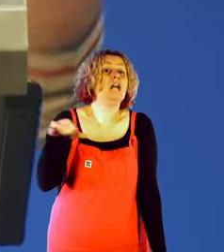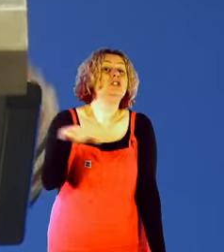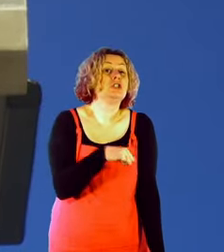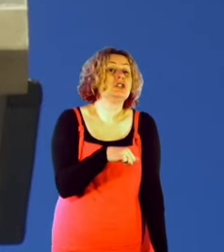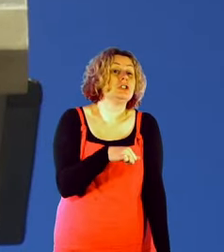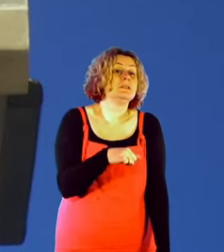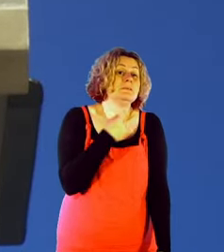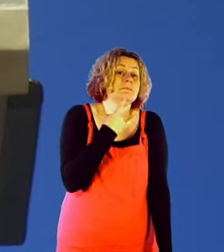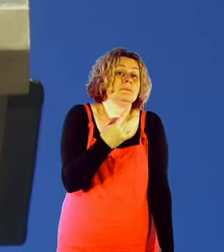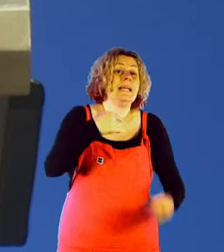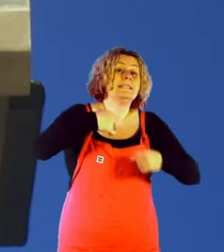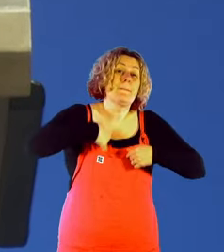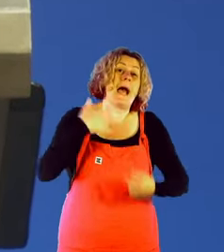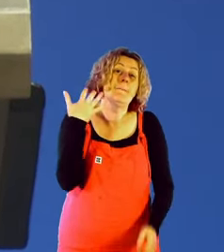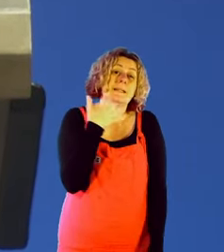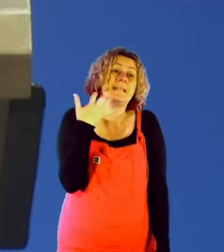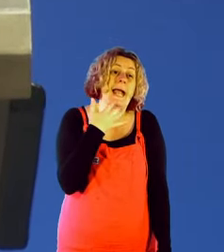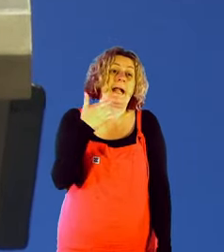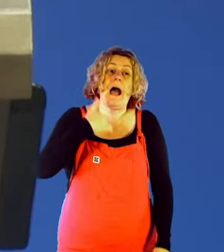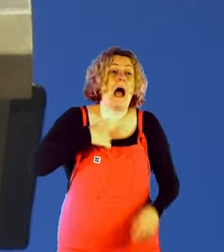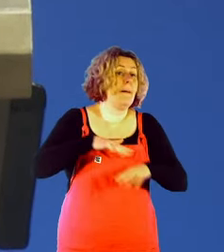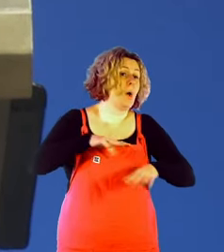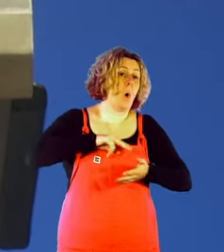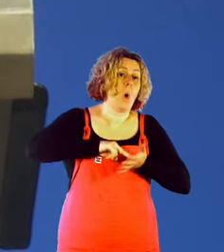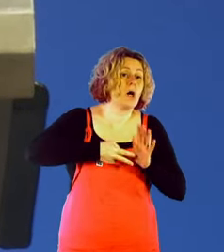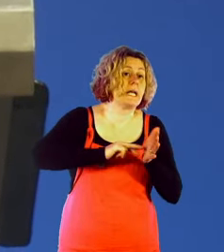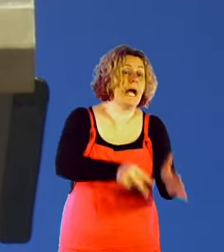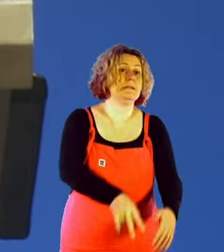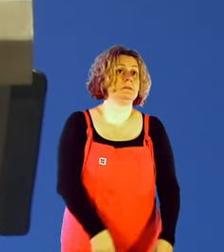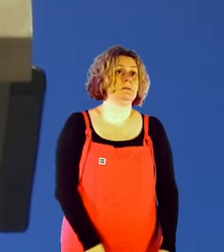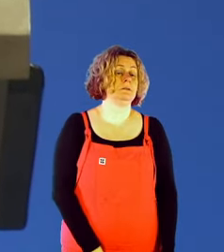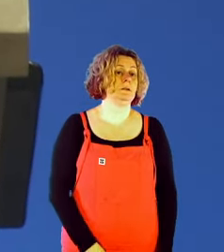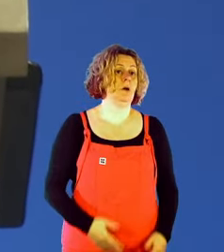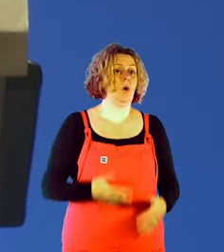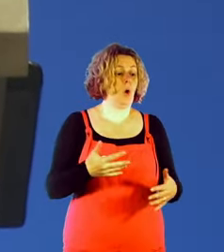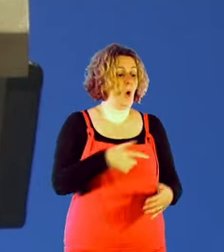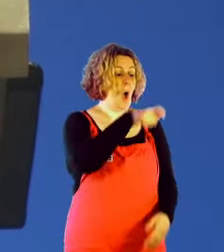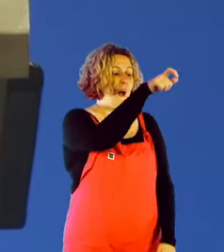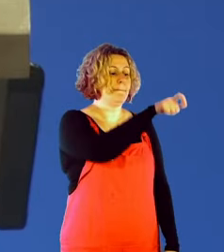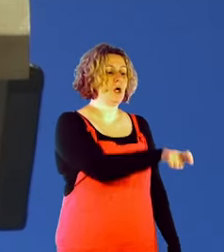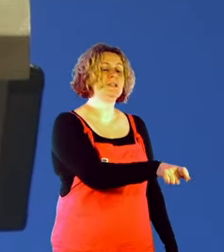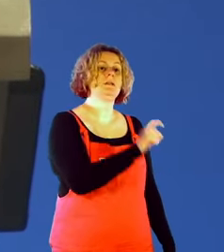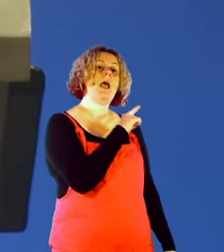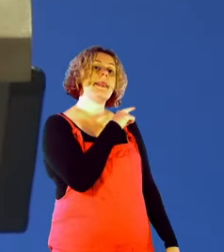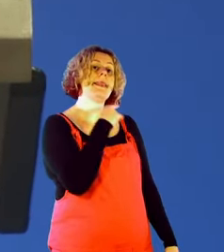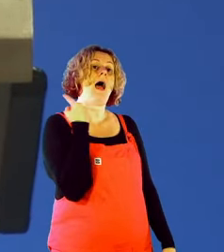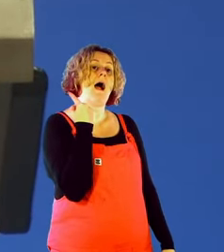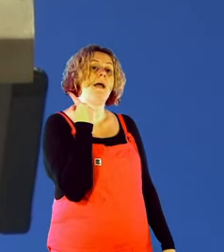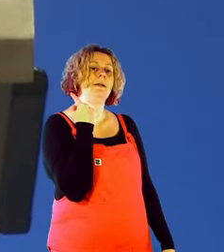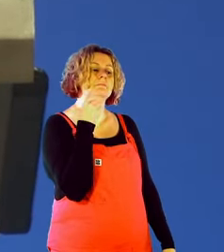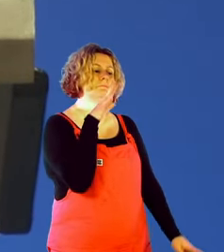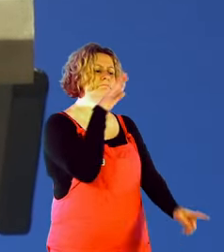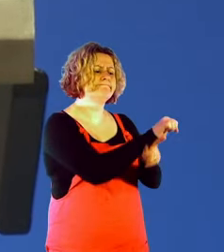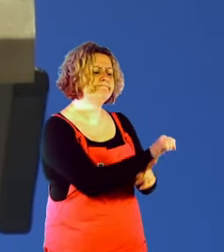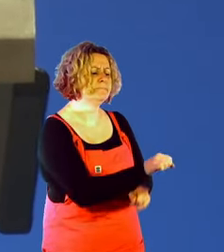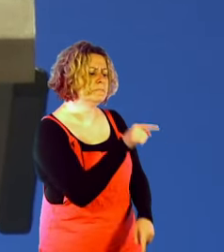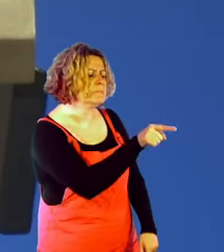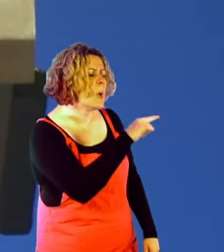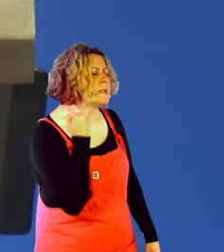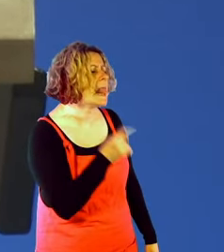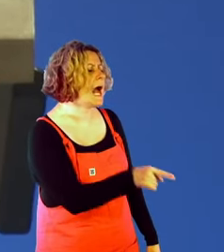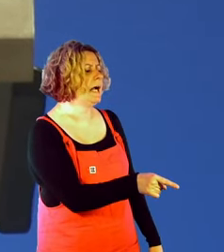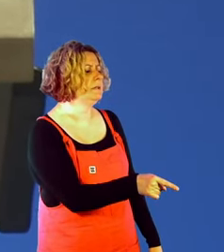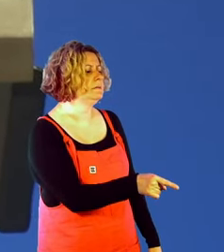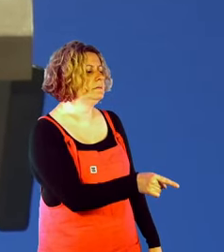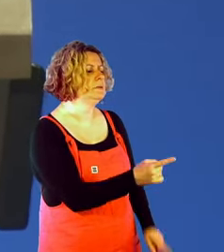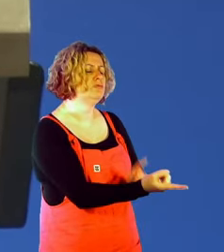When someone gets caught out telling a lie, what's their response? Are they going to get angry about being found out